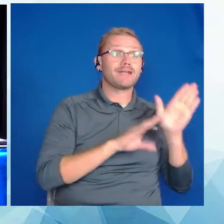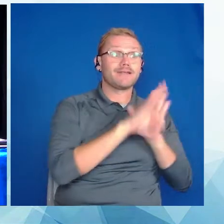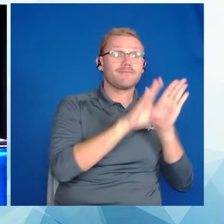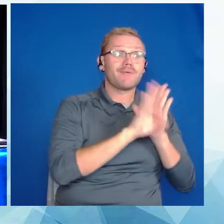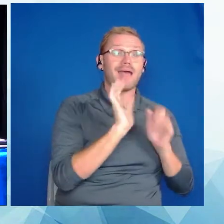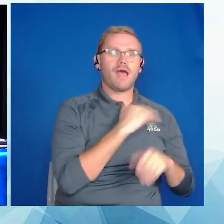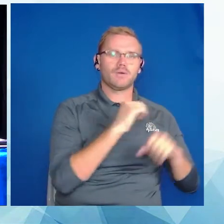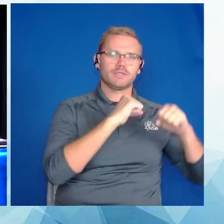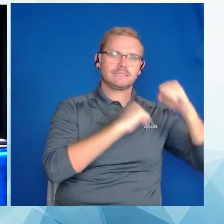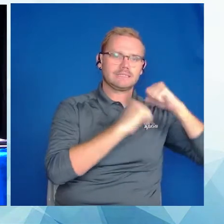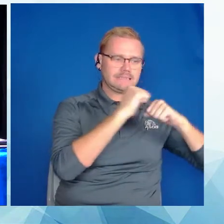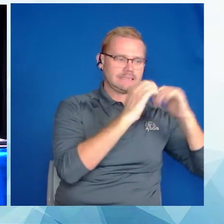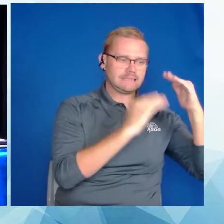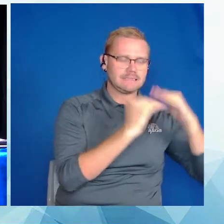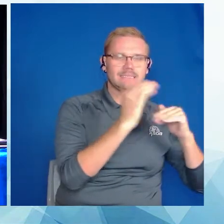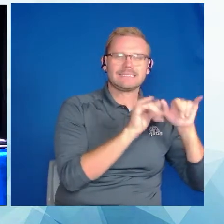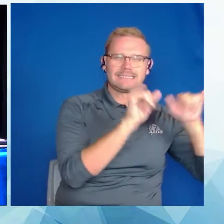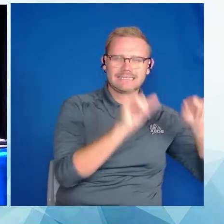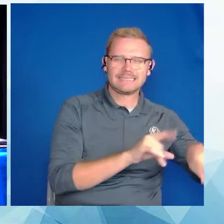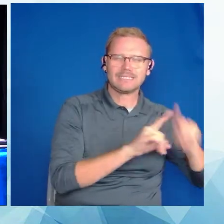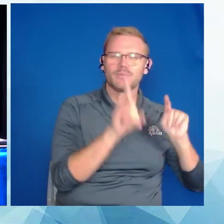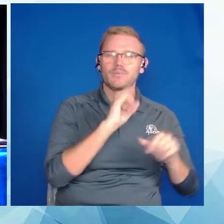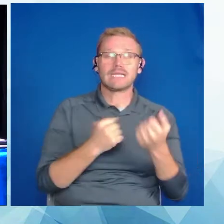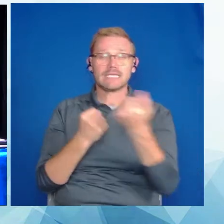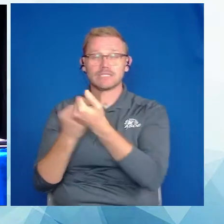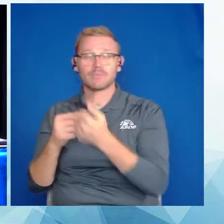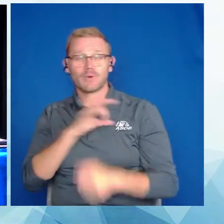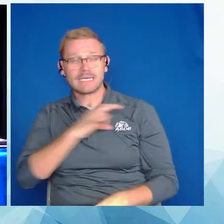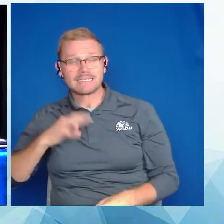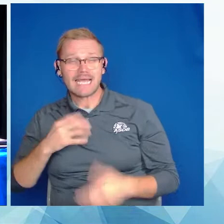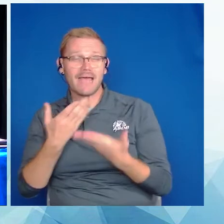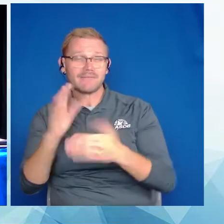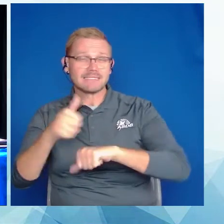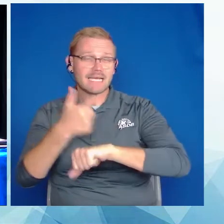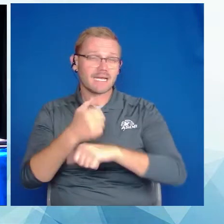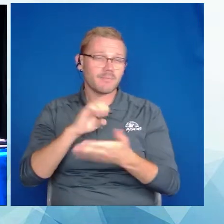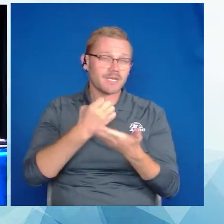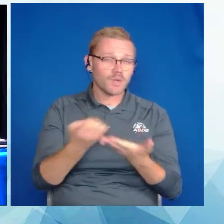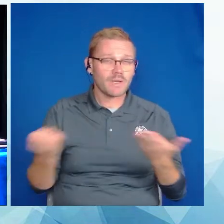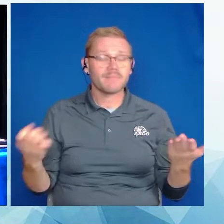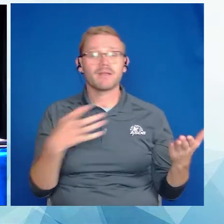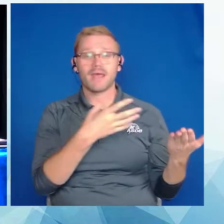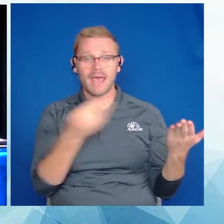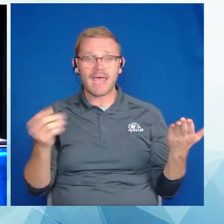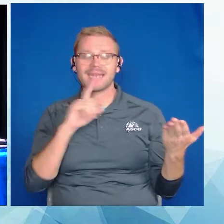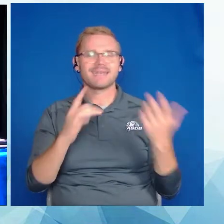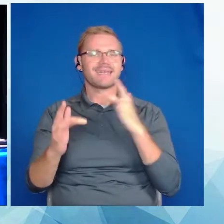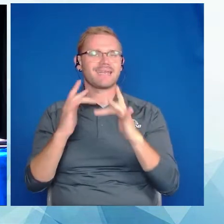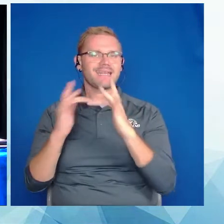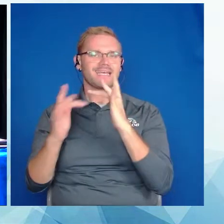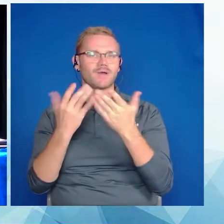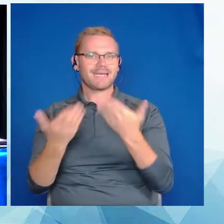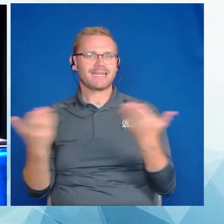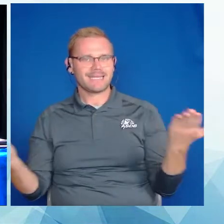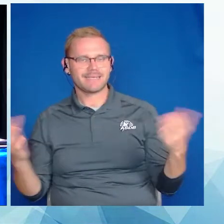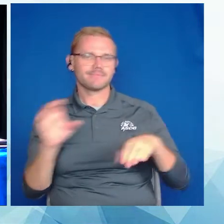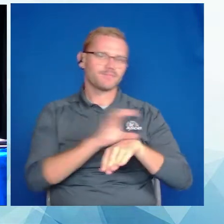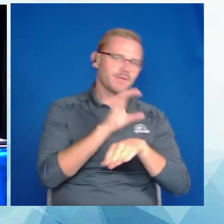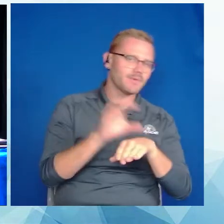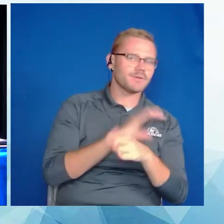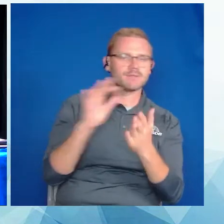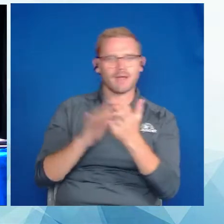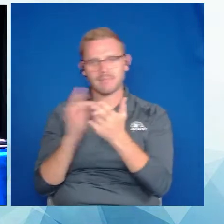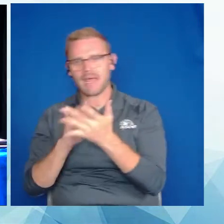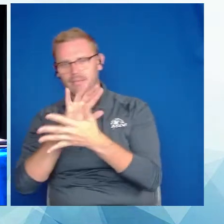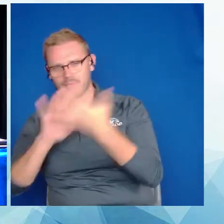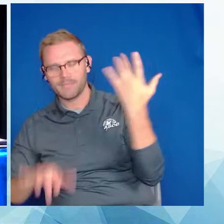infrastructure and supporting staff with their various needs of setting up equipment and electronic devices.